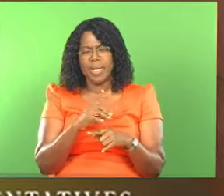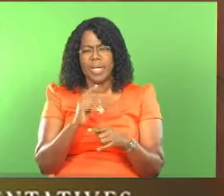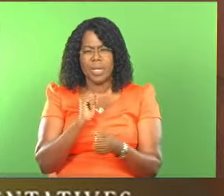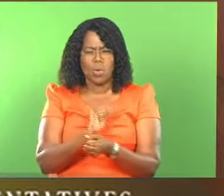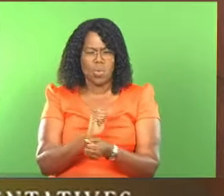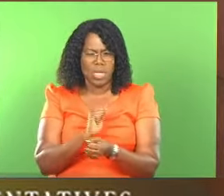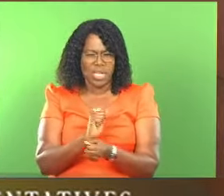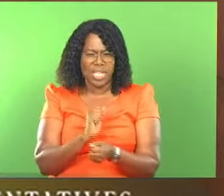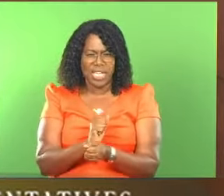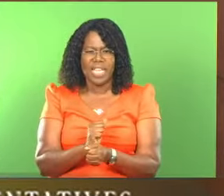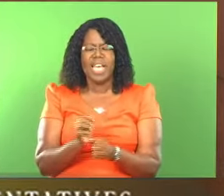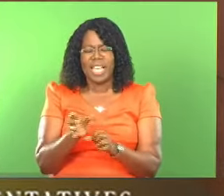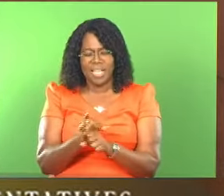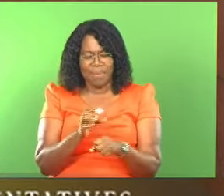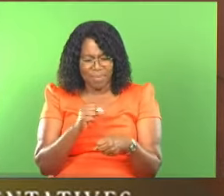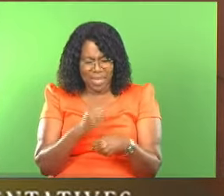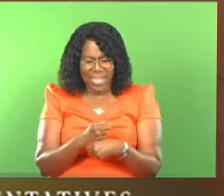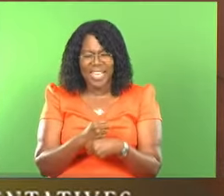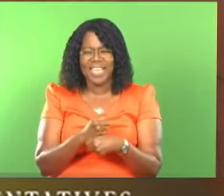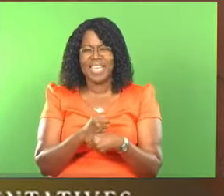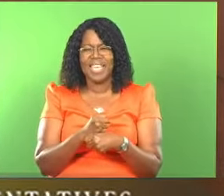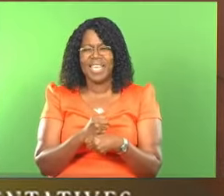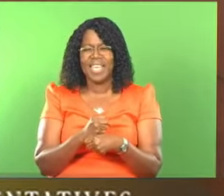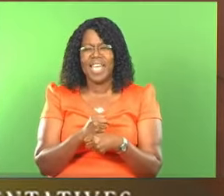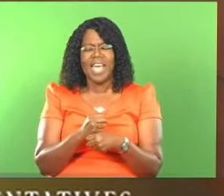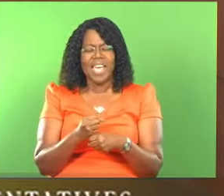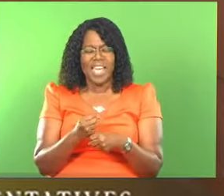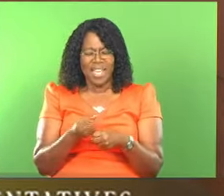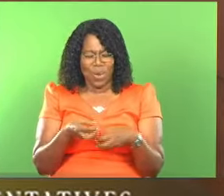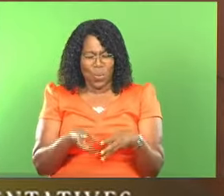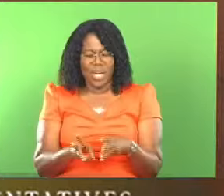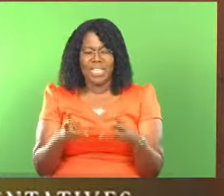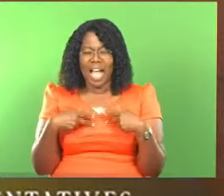for Sea Bridge, Trinidad and Tobago, sea ambulances.